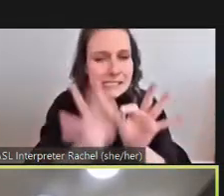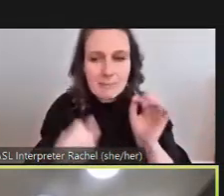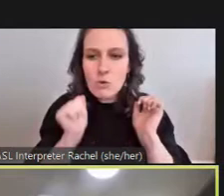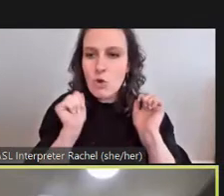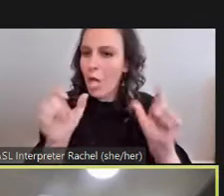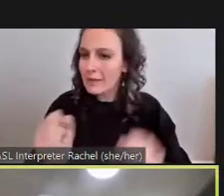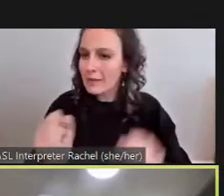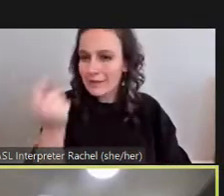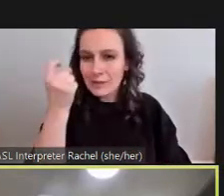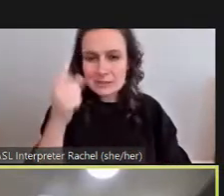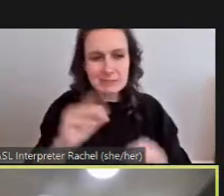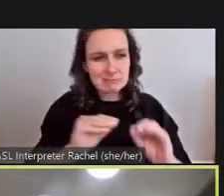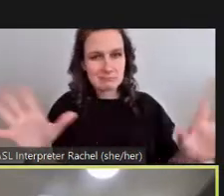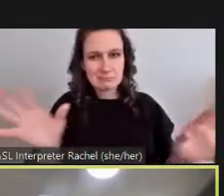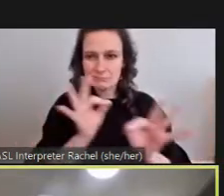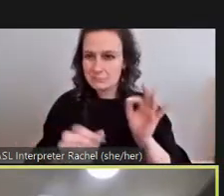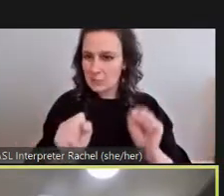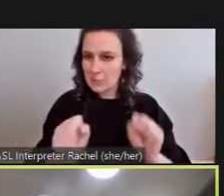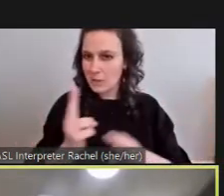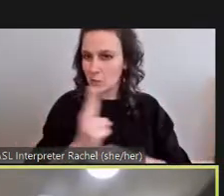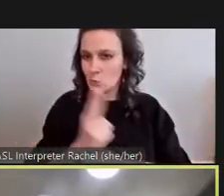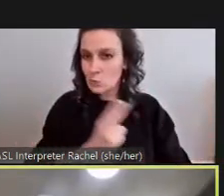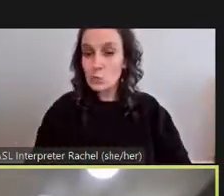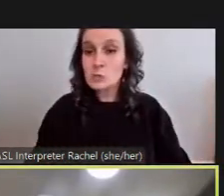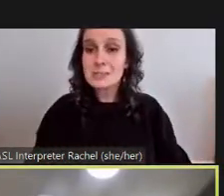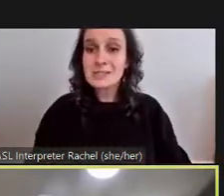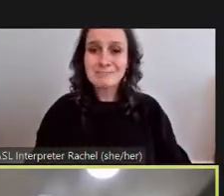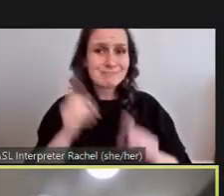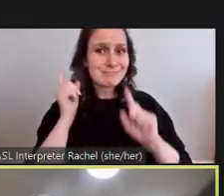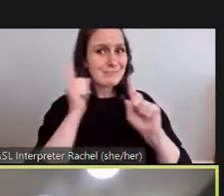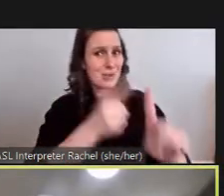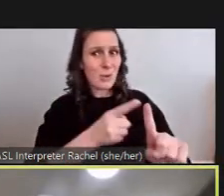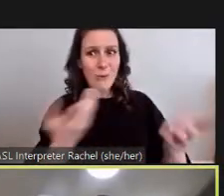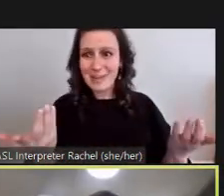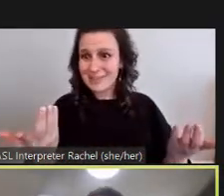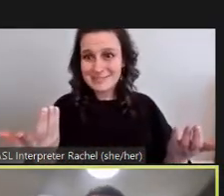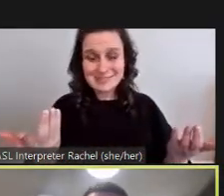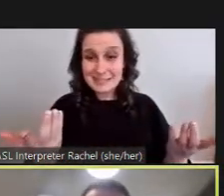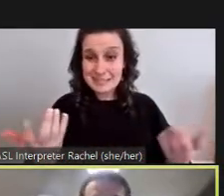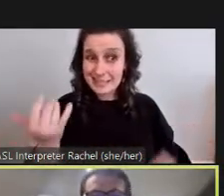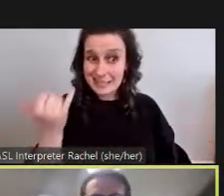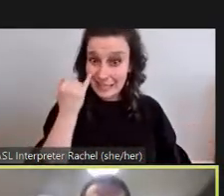to use it. Because of course otherwise